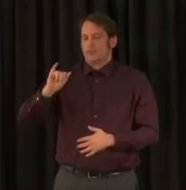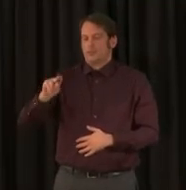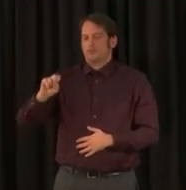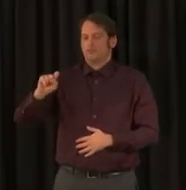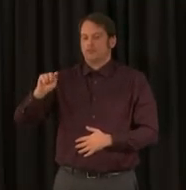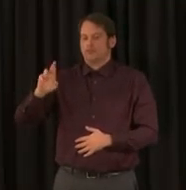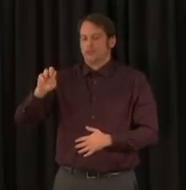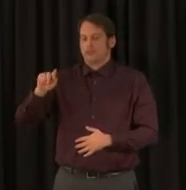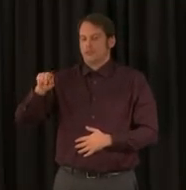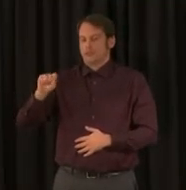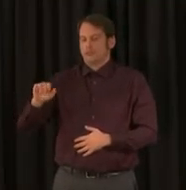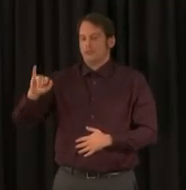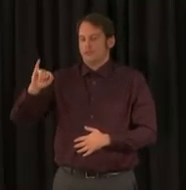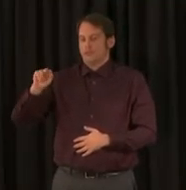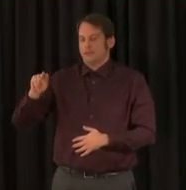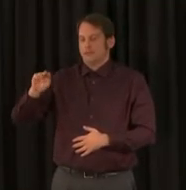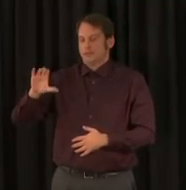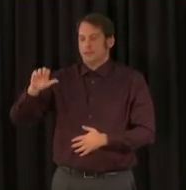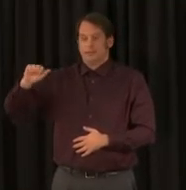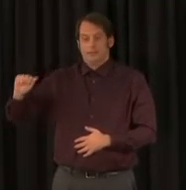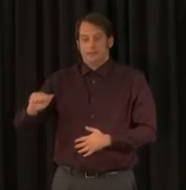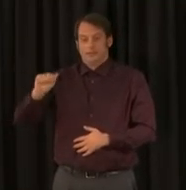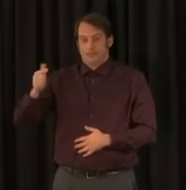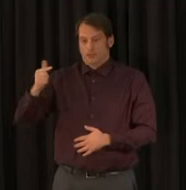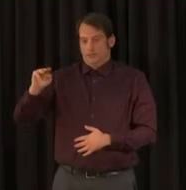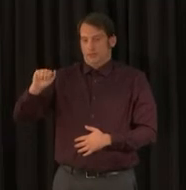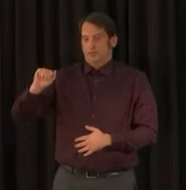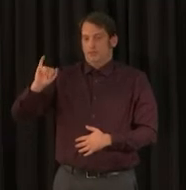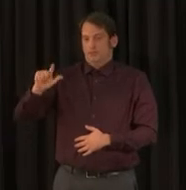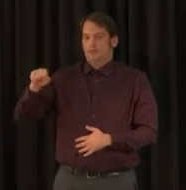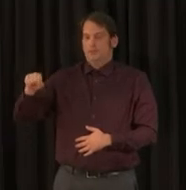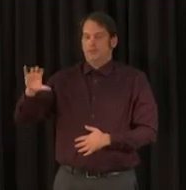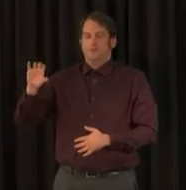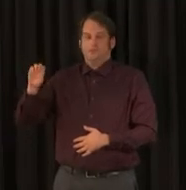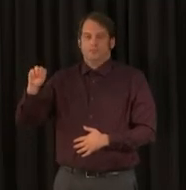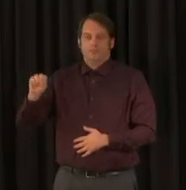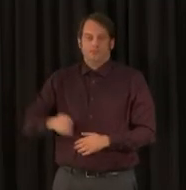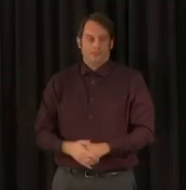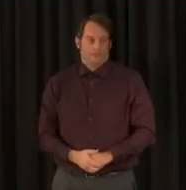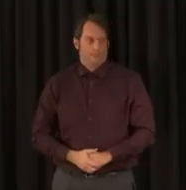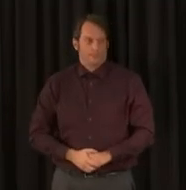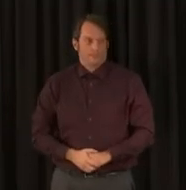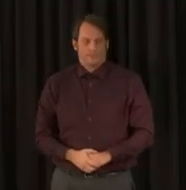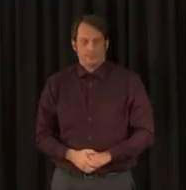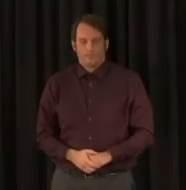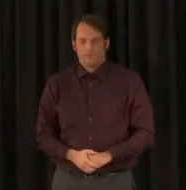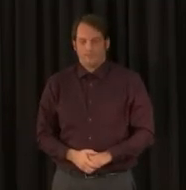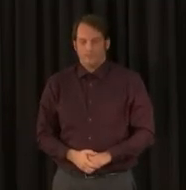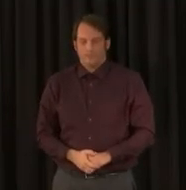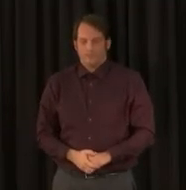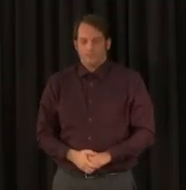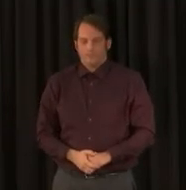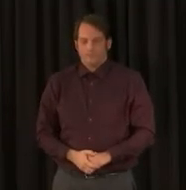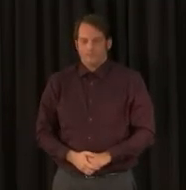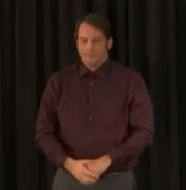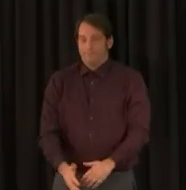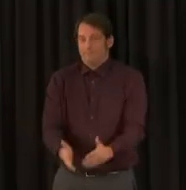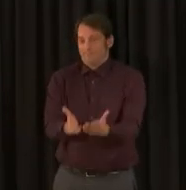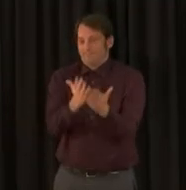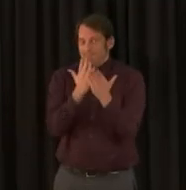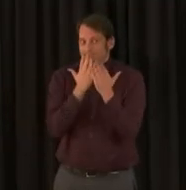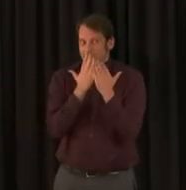shawmainstreetsinc@gmail.com. Again, it's Shaw Main Streets Inc. That's a plural streets, so there's an S